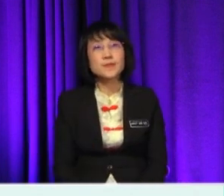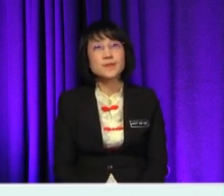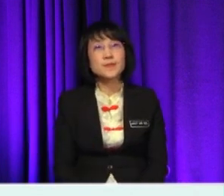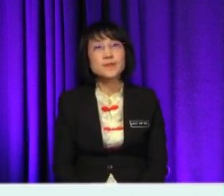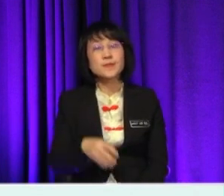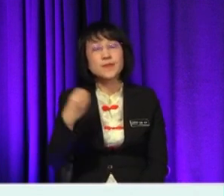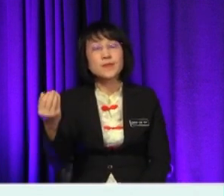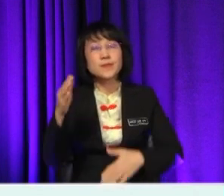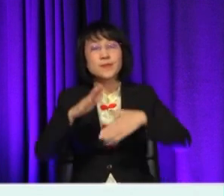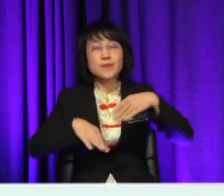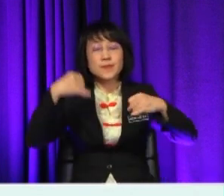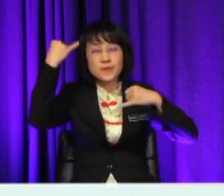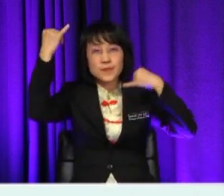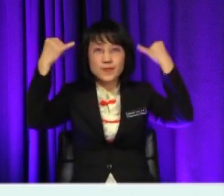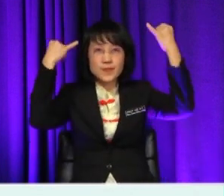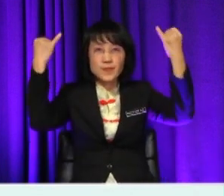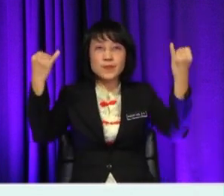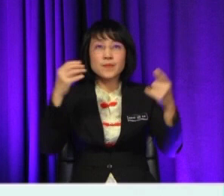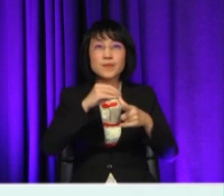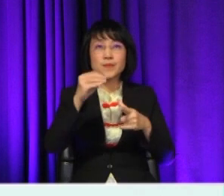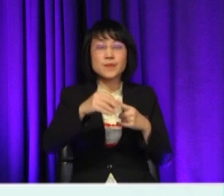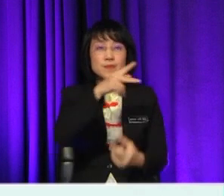imagery or say personification?